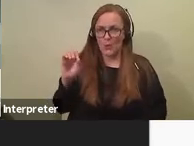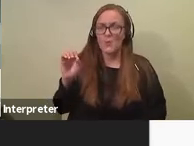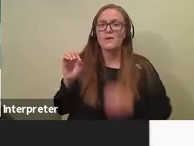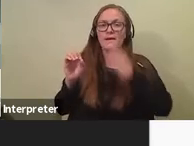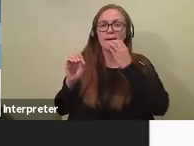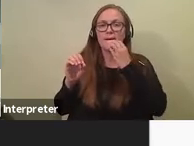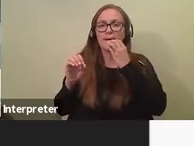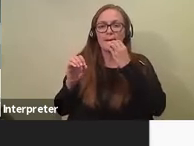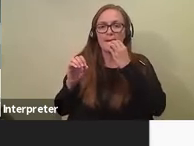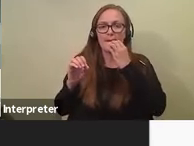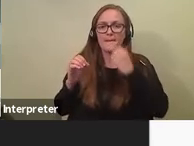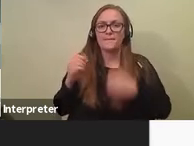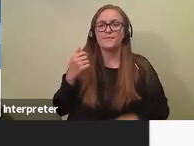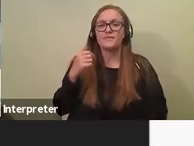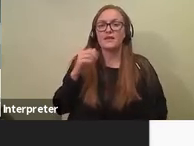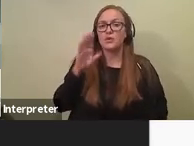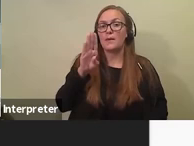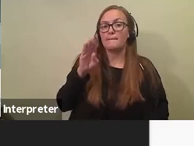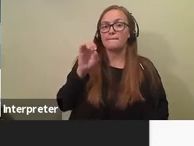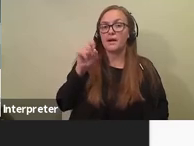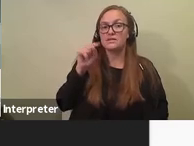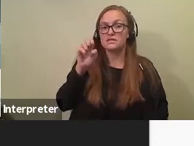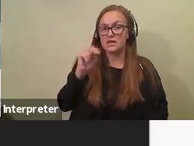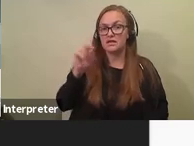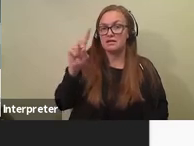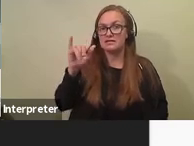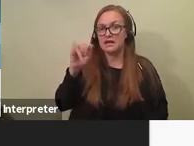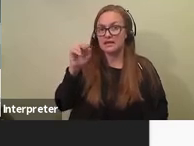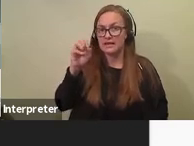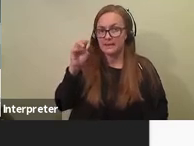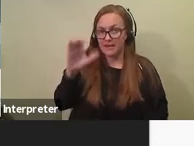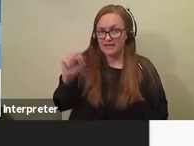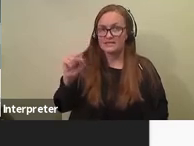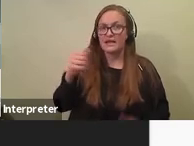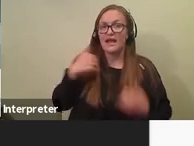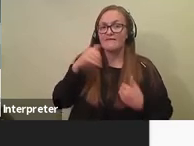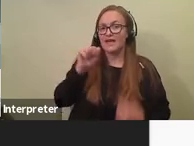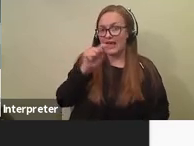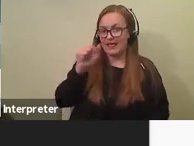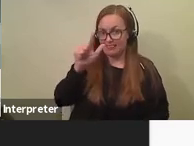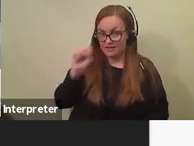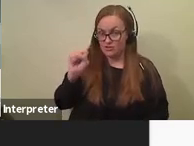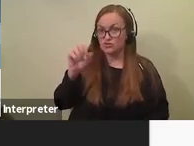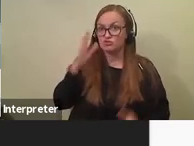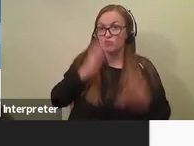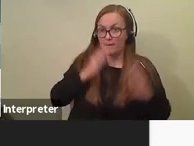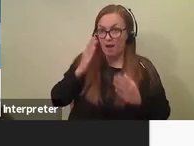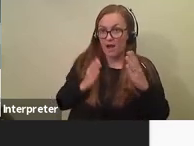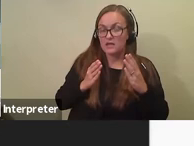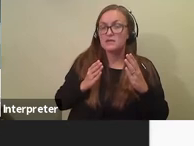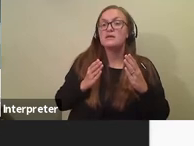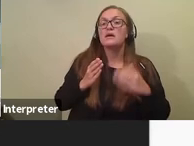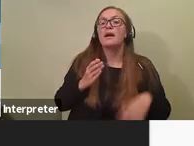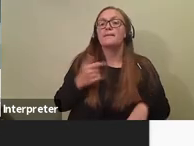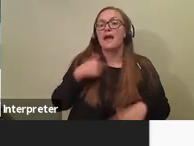Boston Dynamics Atlas robot. So there's actually a video that I unfortunately don't have on the slides here today, but you'll have a video of